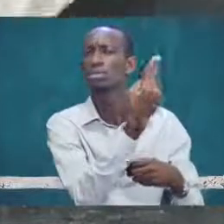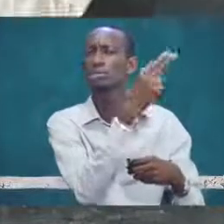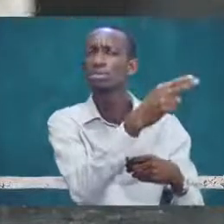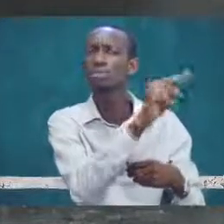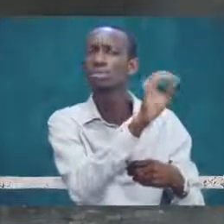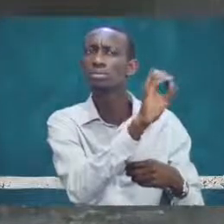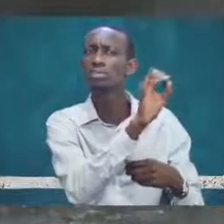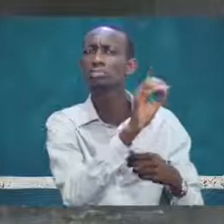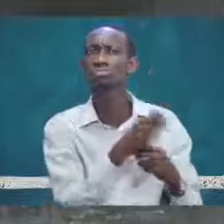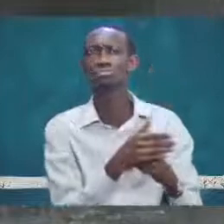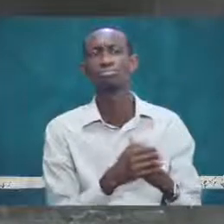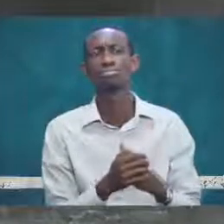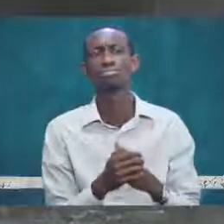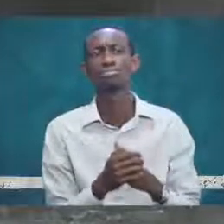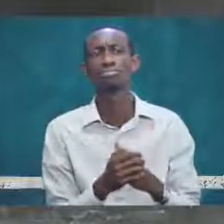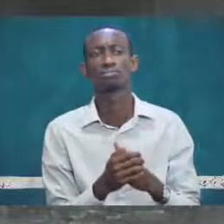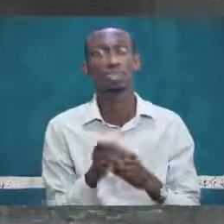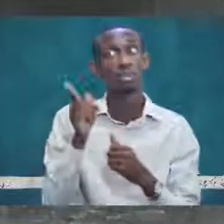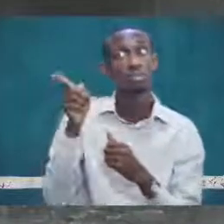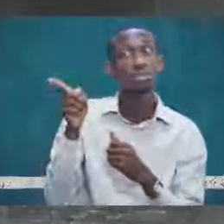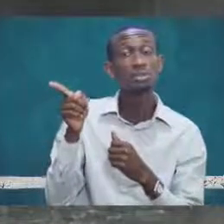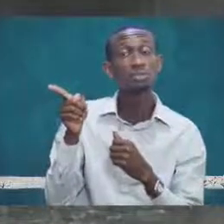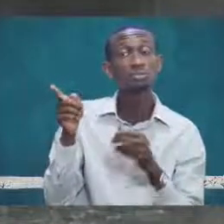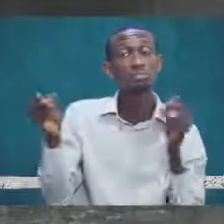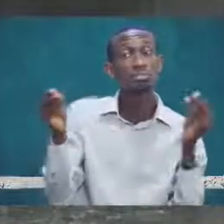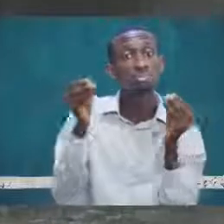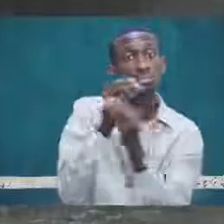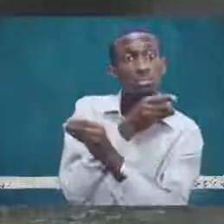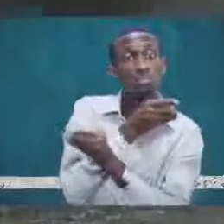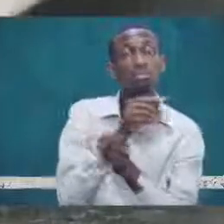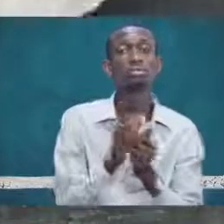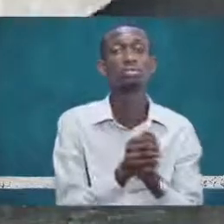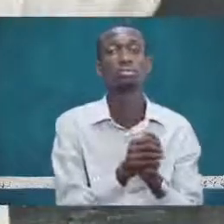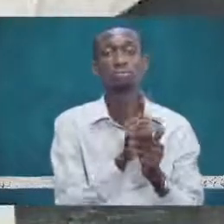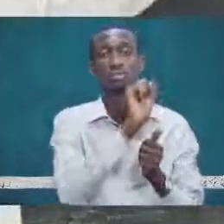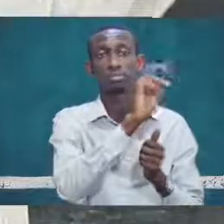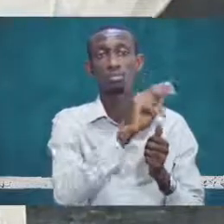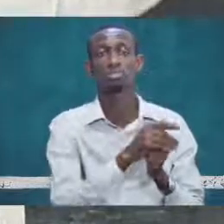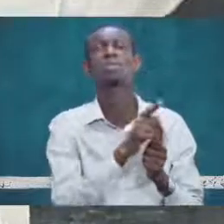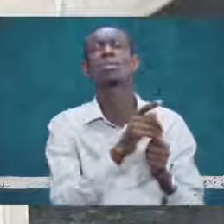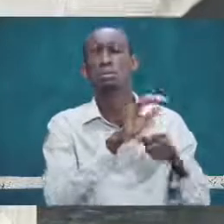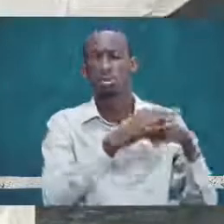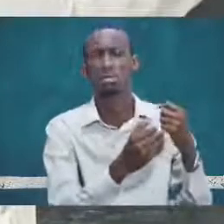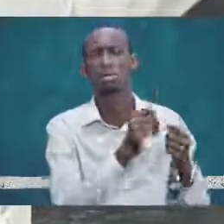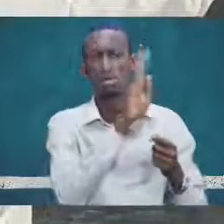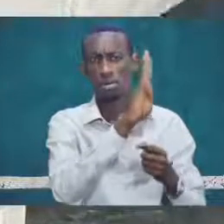Nitric acid. Then this lead will combine with the sulfate, and then it forms lead